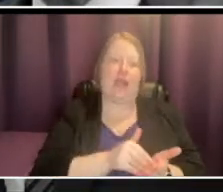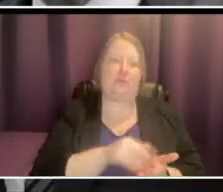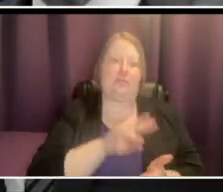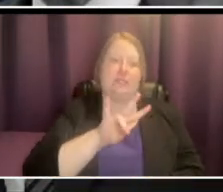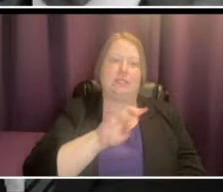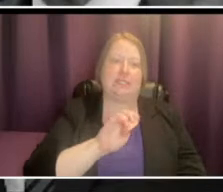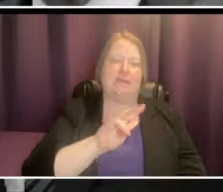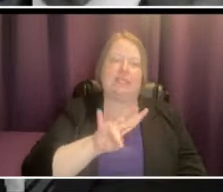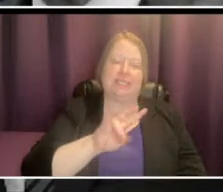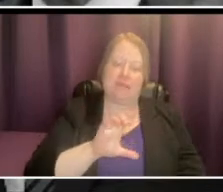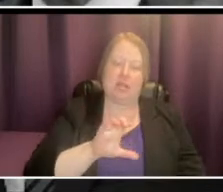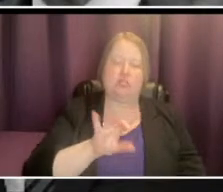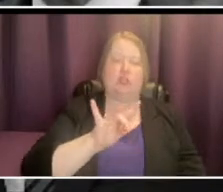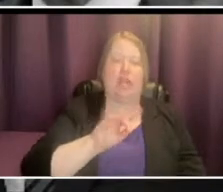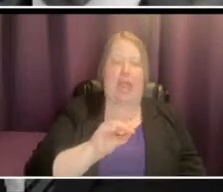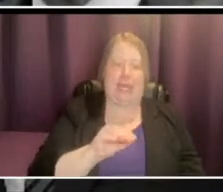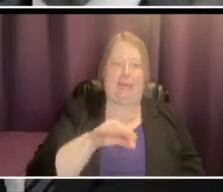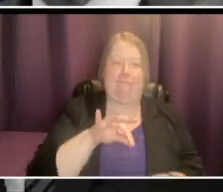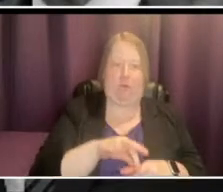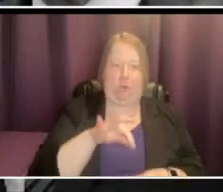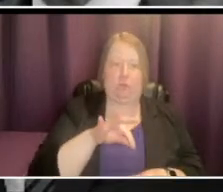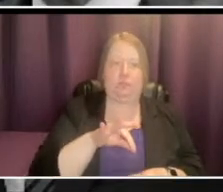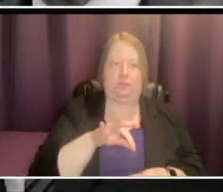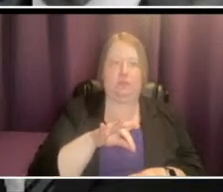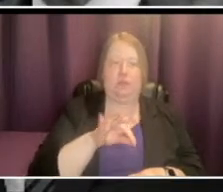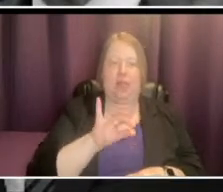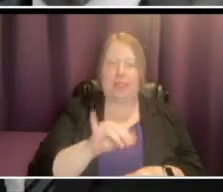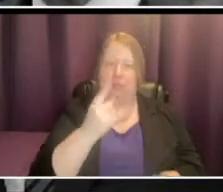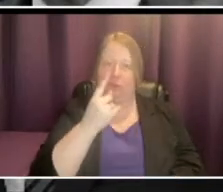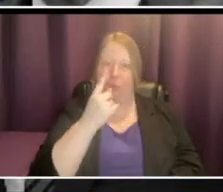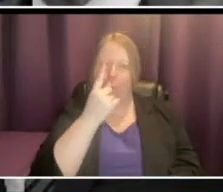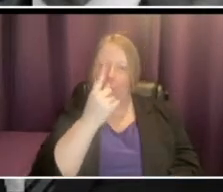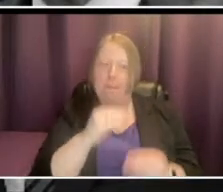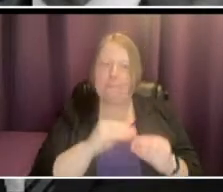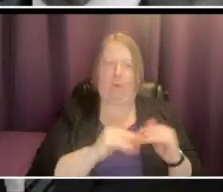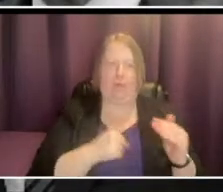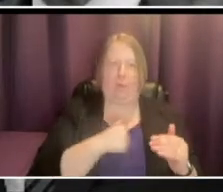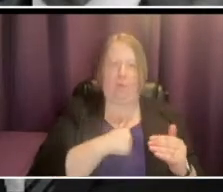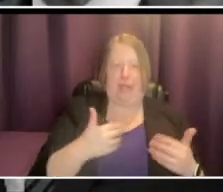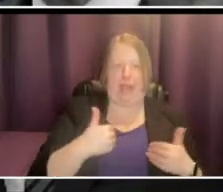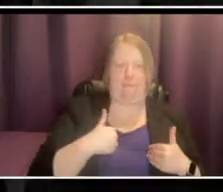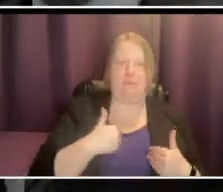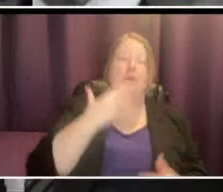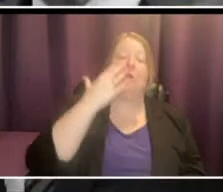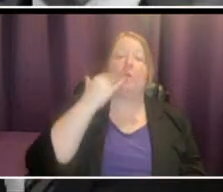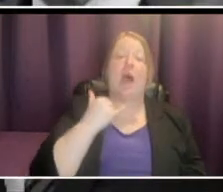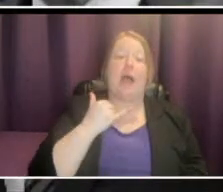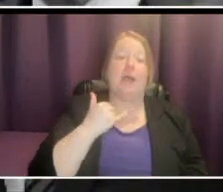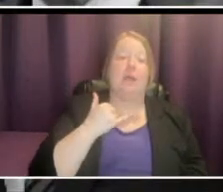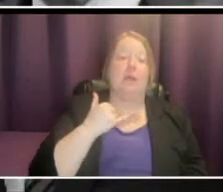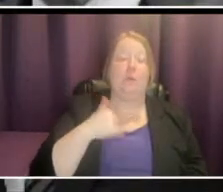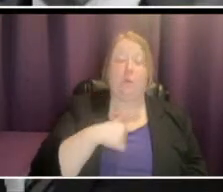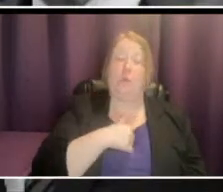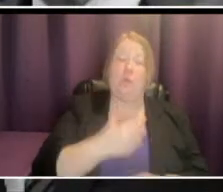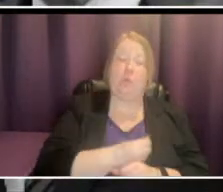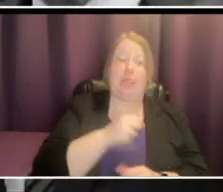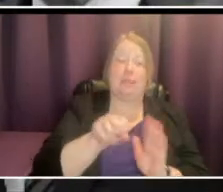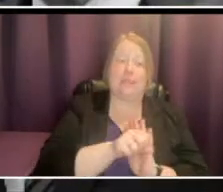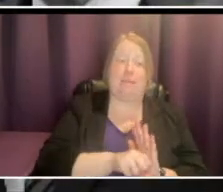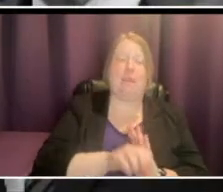11,780 votes, which is one more than we have, because we won the state. Look, we